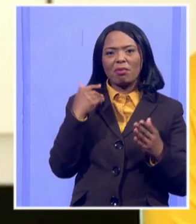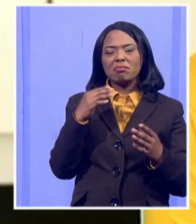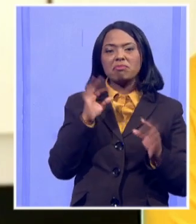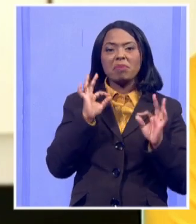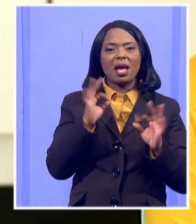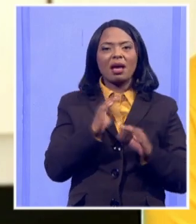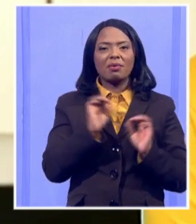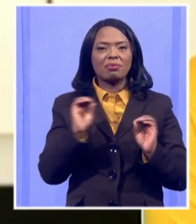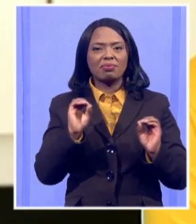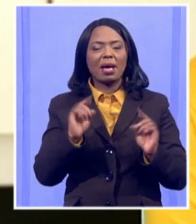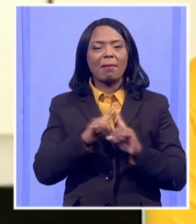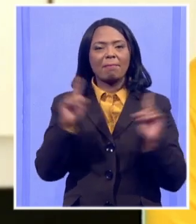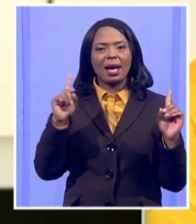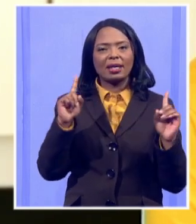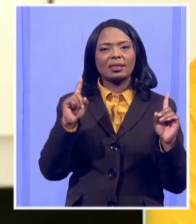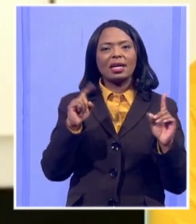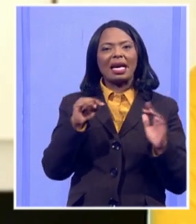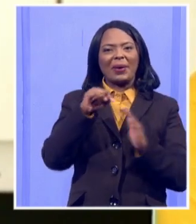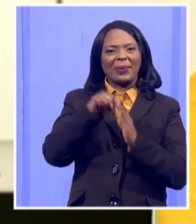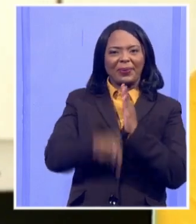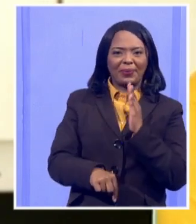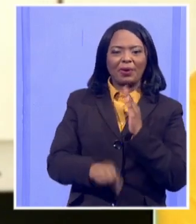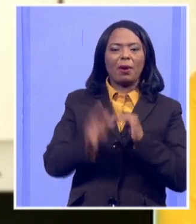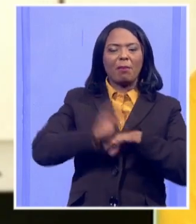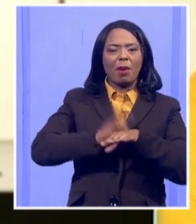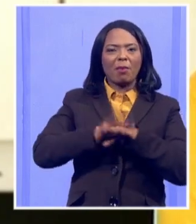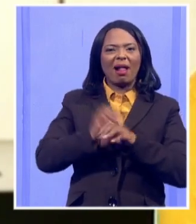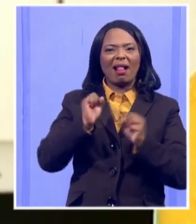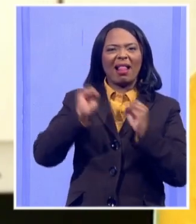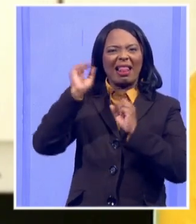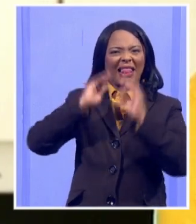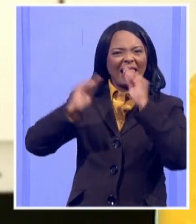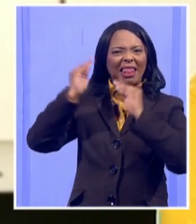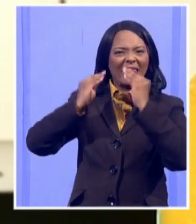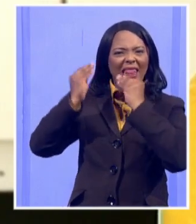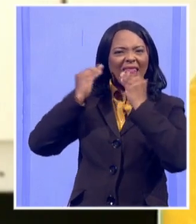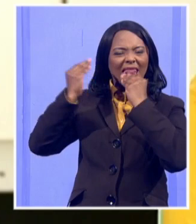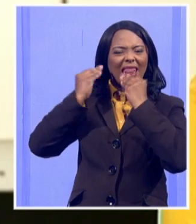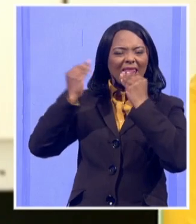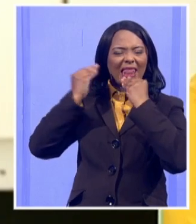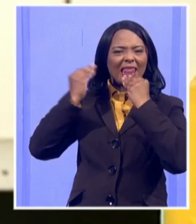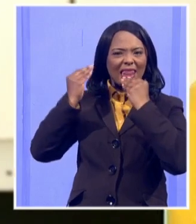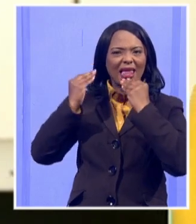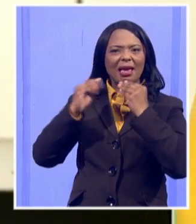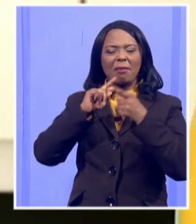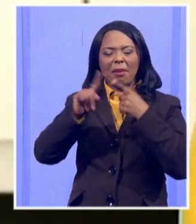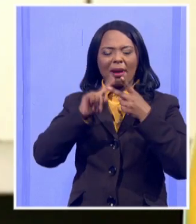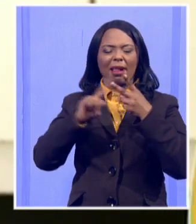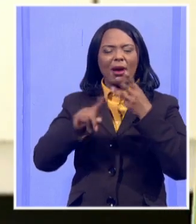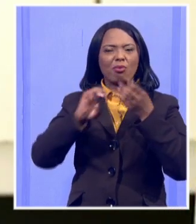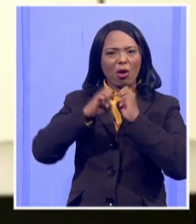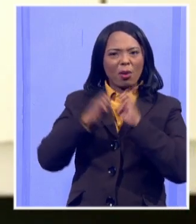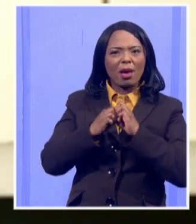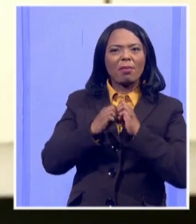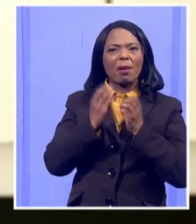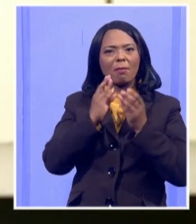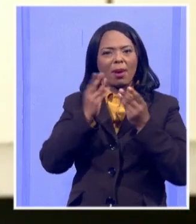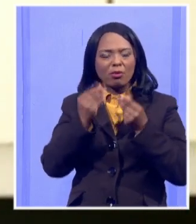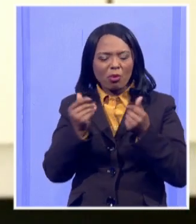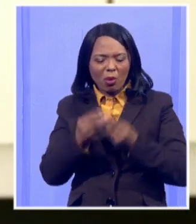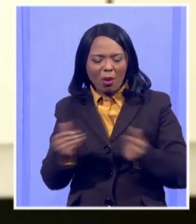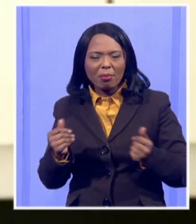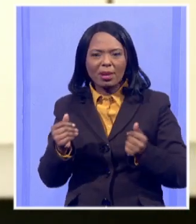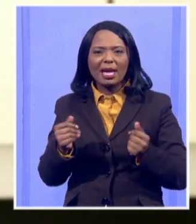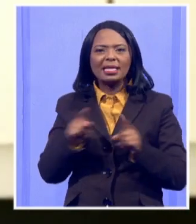more detailed and it set out all the problems that we need to focus on, especially, and knowing that